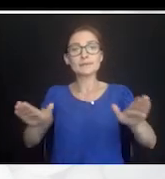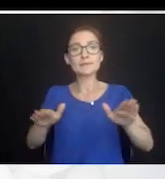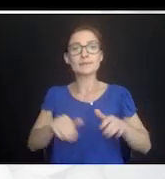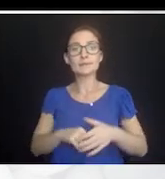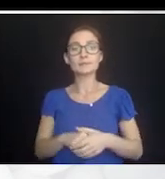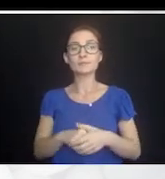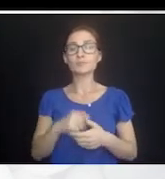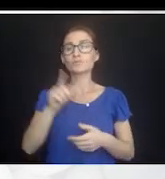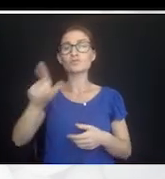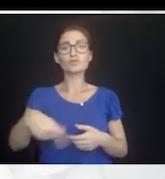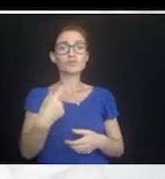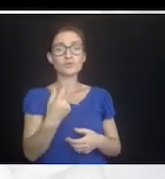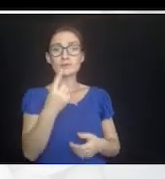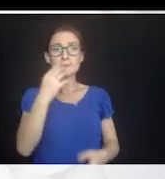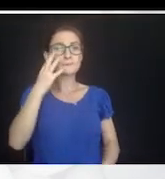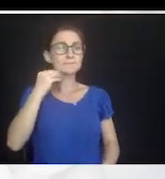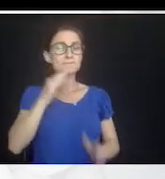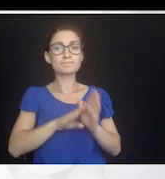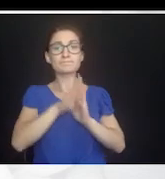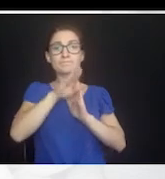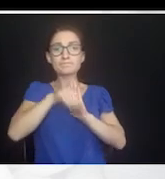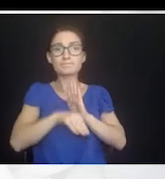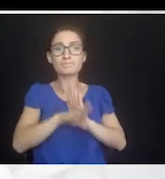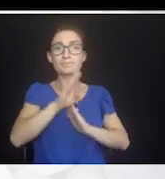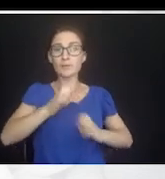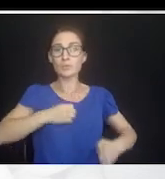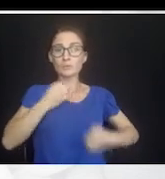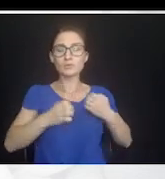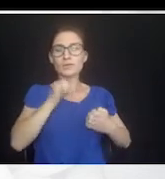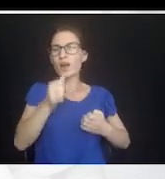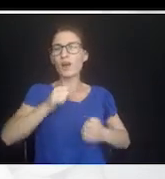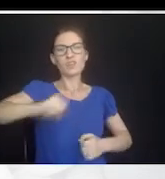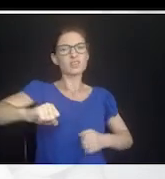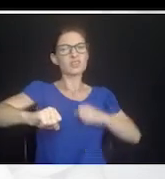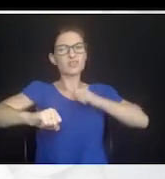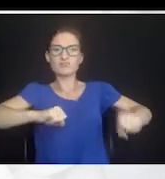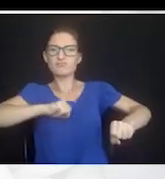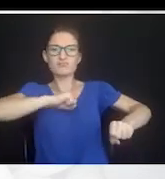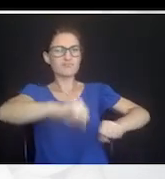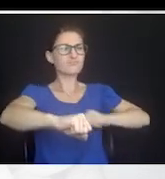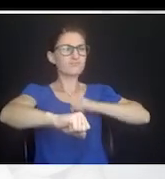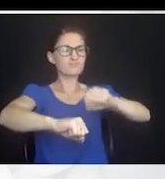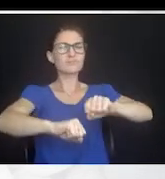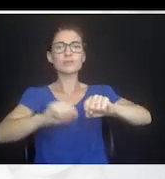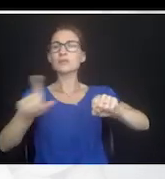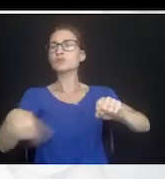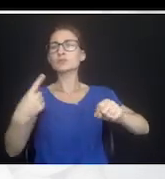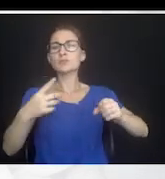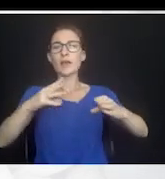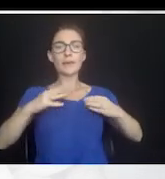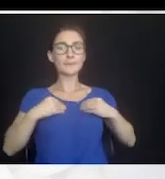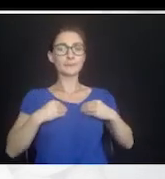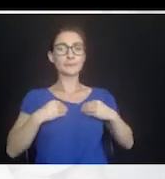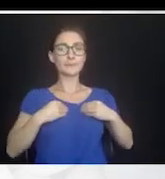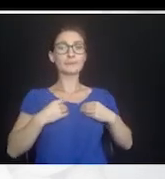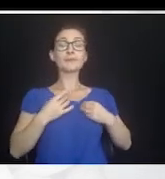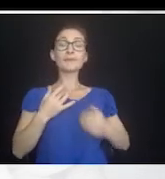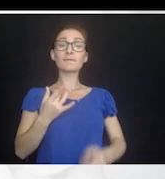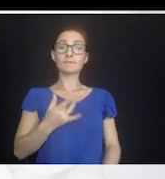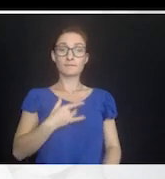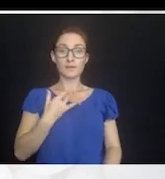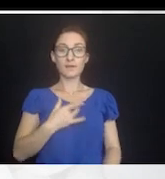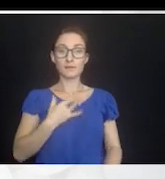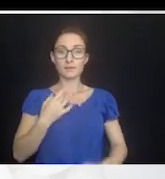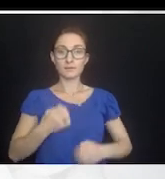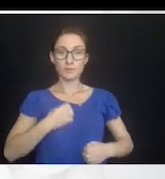me recenter myself and feel more at peace with myself and with my mind. Riding the waves of the emotions instead of trying to just